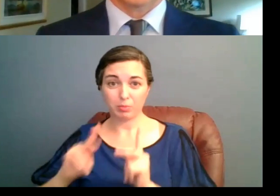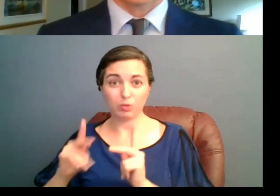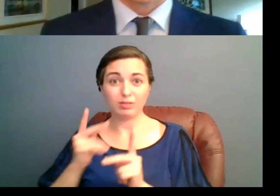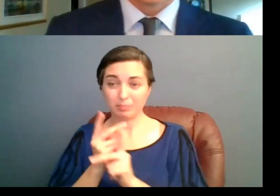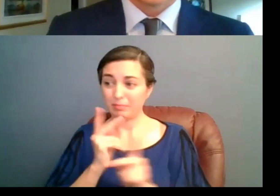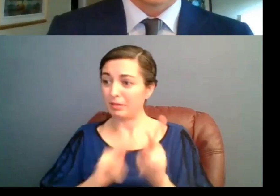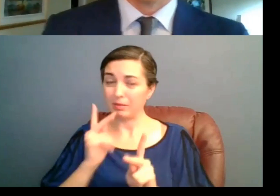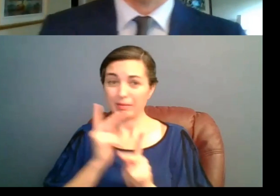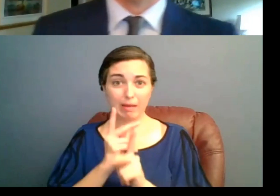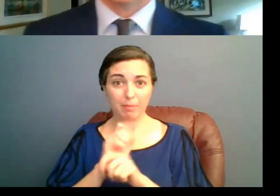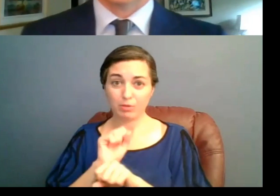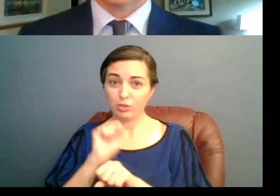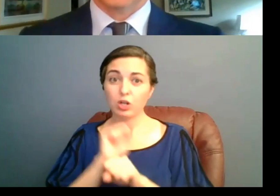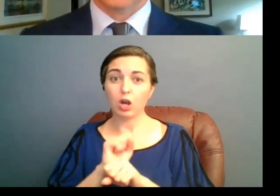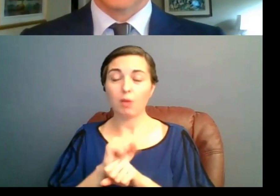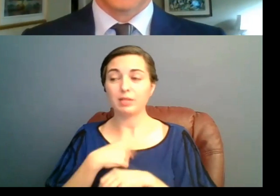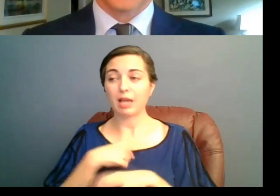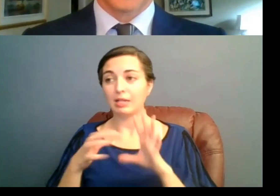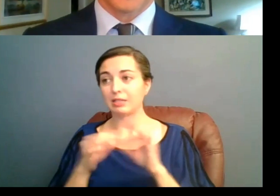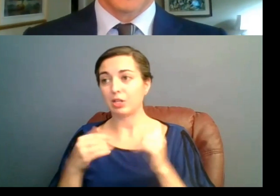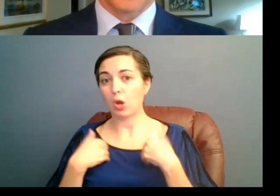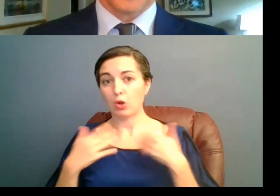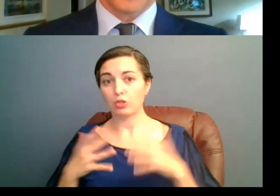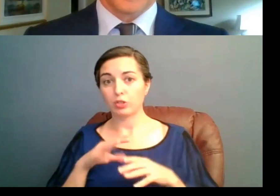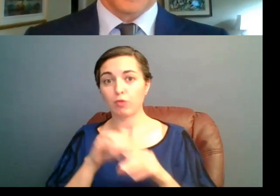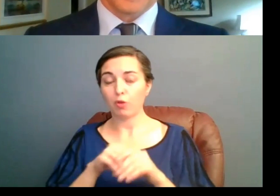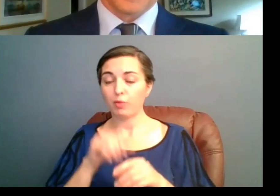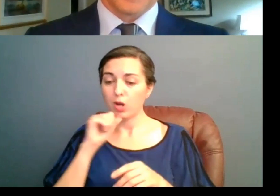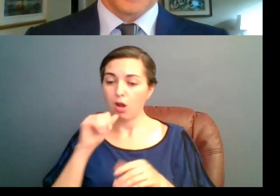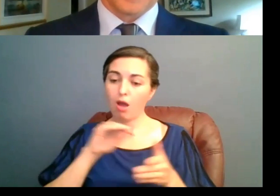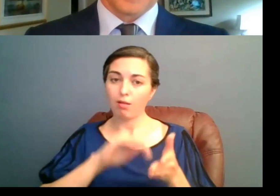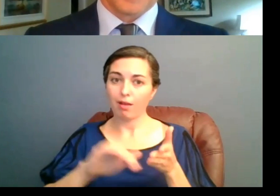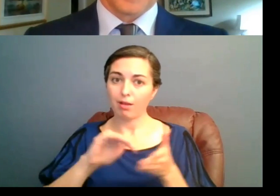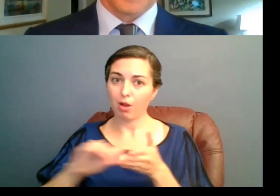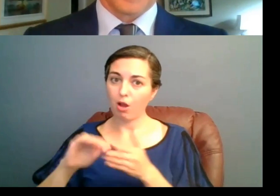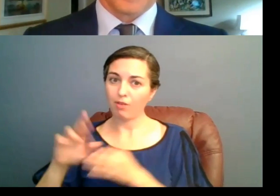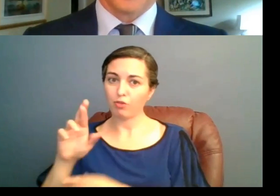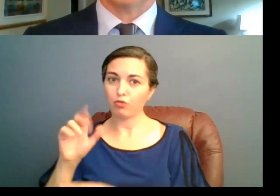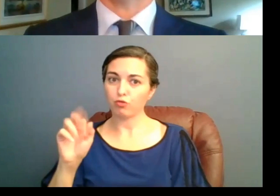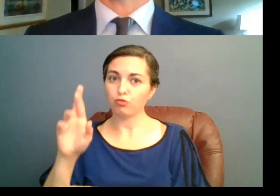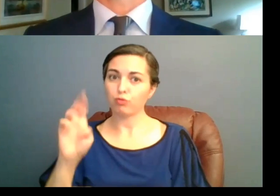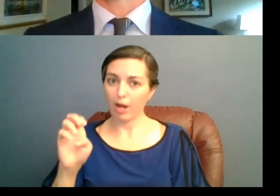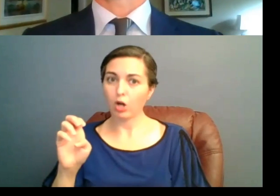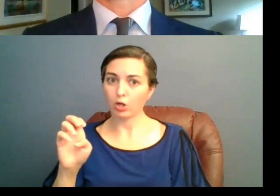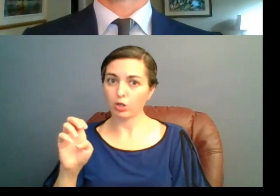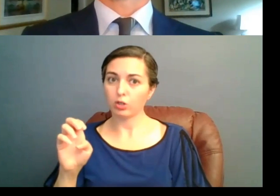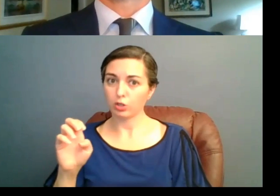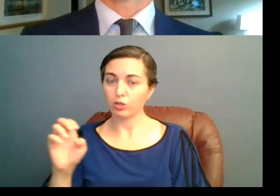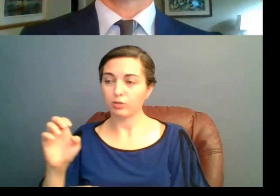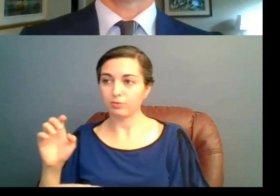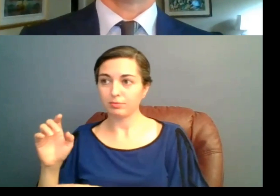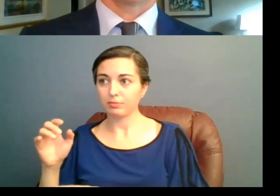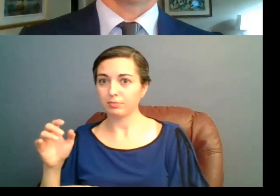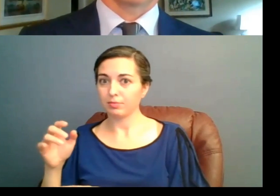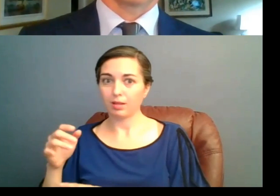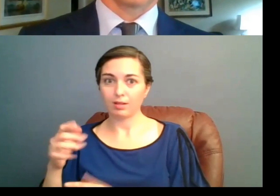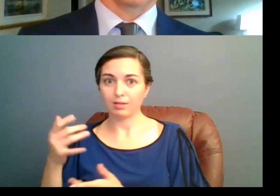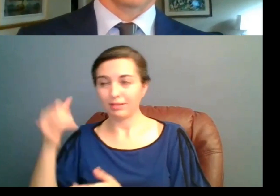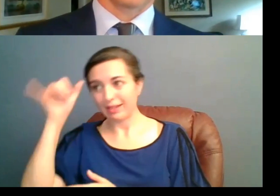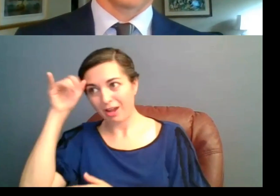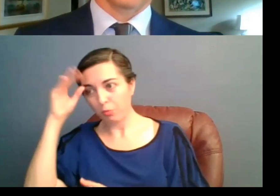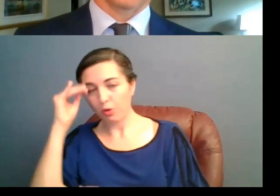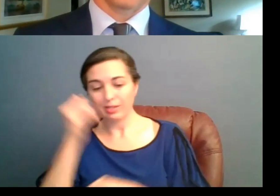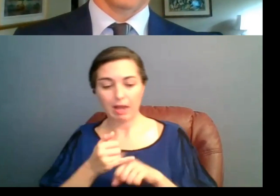said, our ownership's involvement and not laying anyone off, very rare between the Cowboys and Islanders. That does not